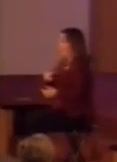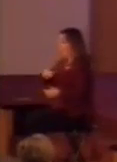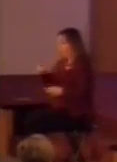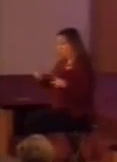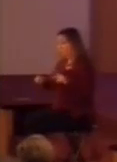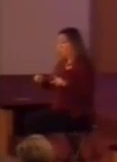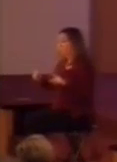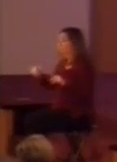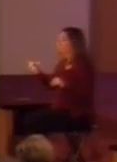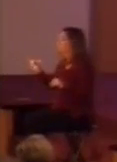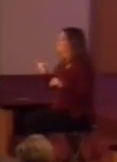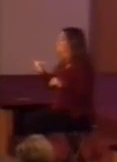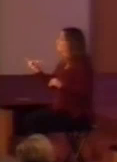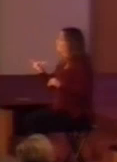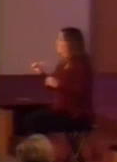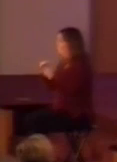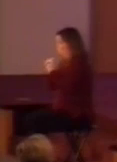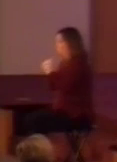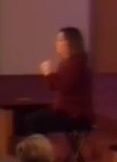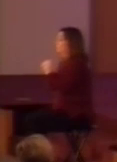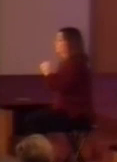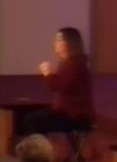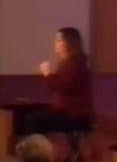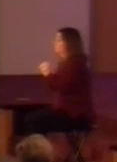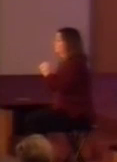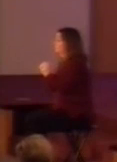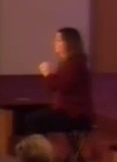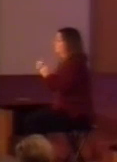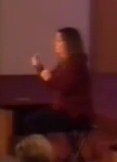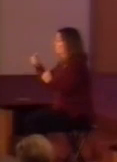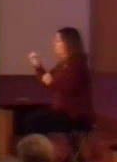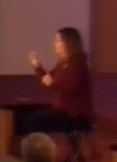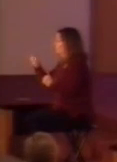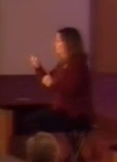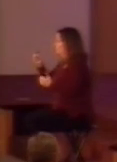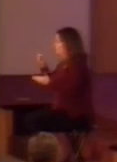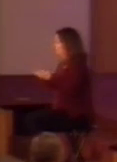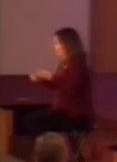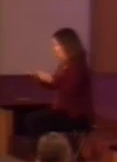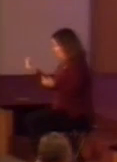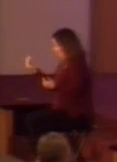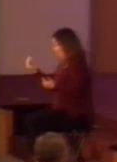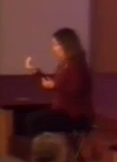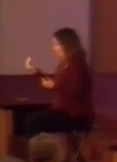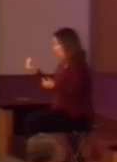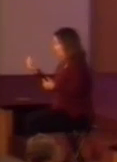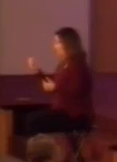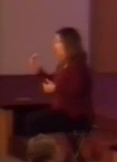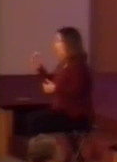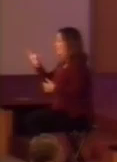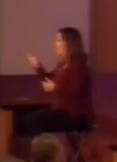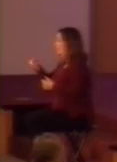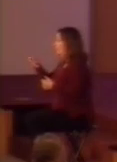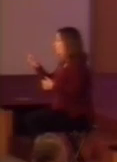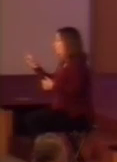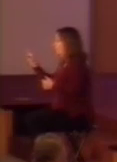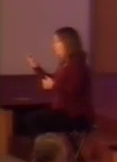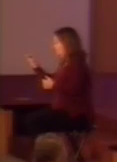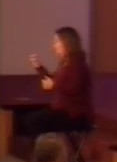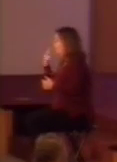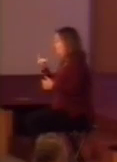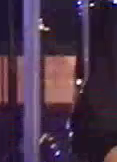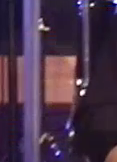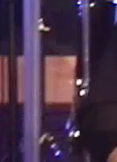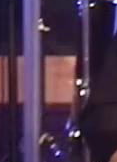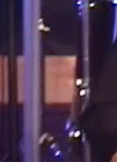is equally a form of worship. Let's look at Genesis 14, 19 through 20, where we first see this